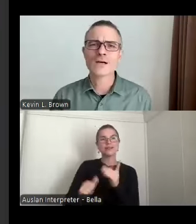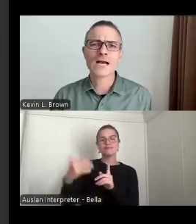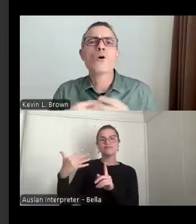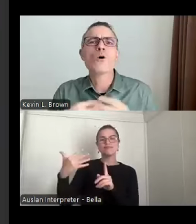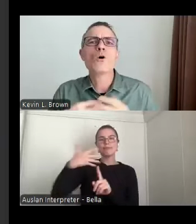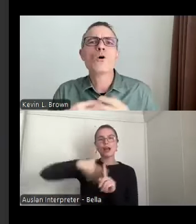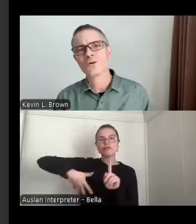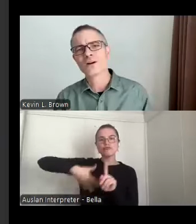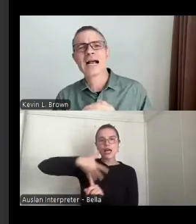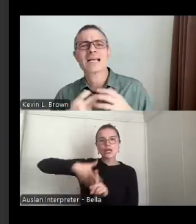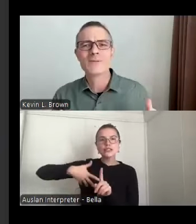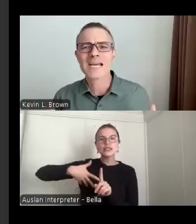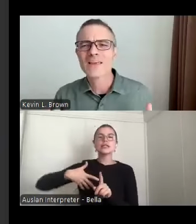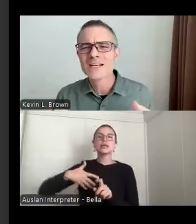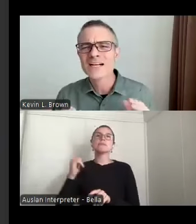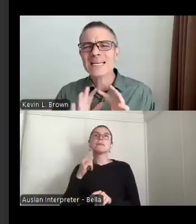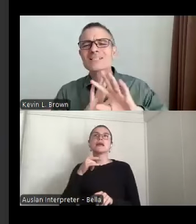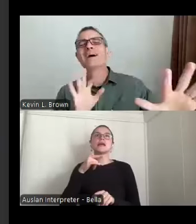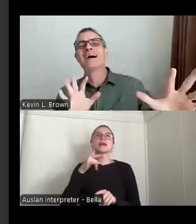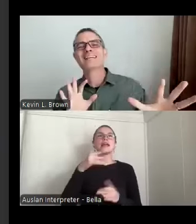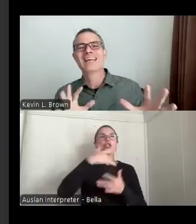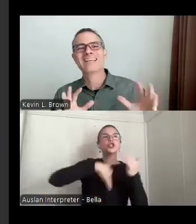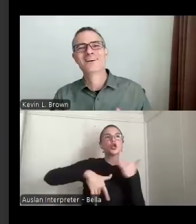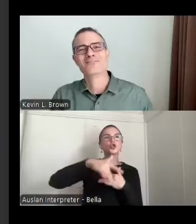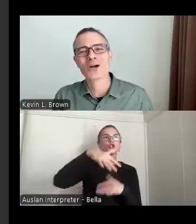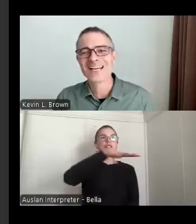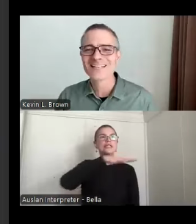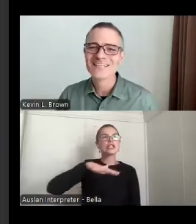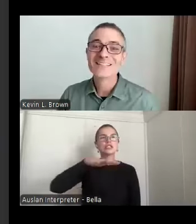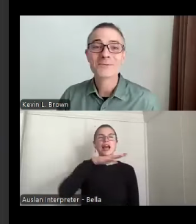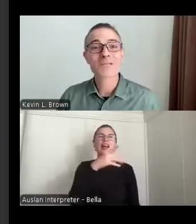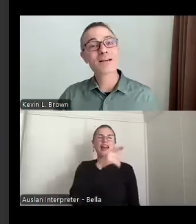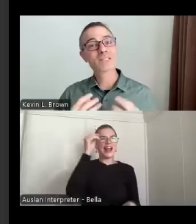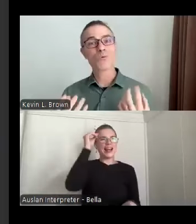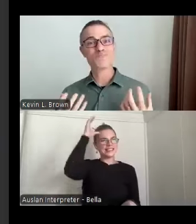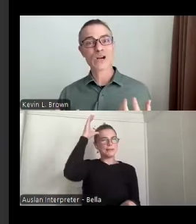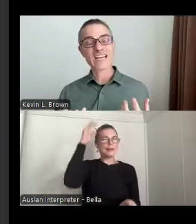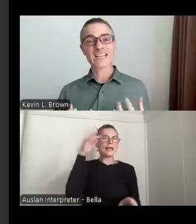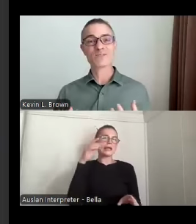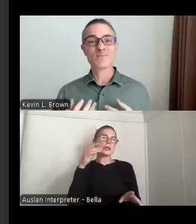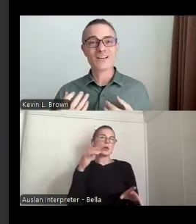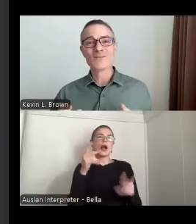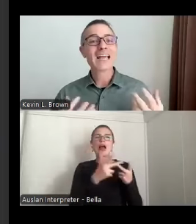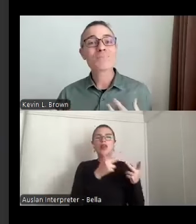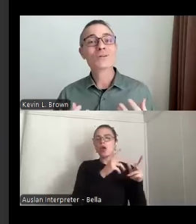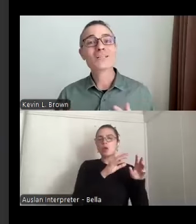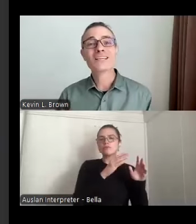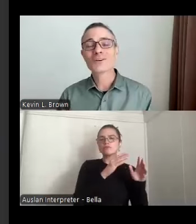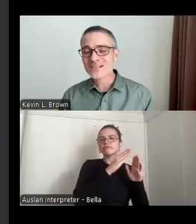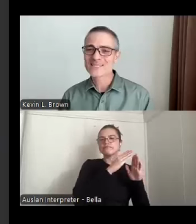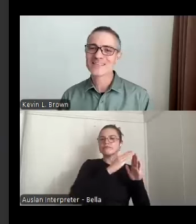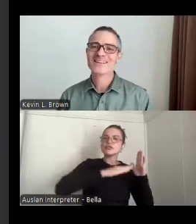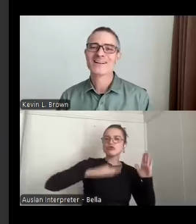a health professional or an academic, they despise the idea of brand. Sometimes that word brand gives them the